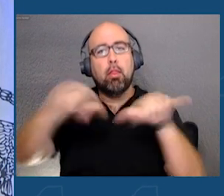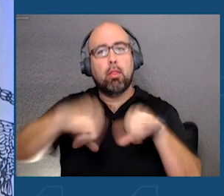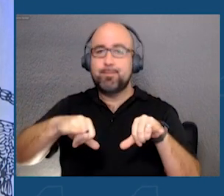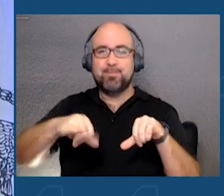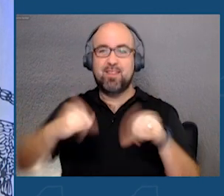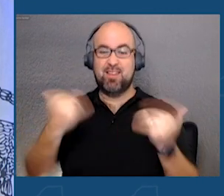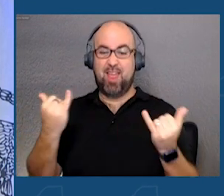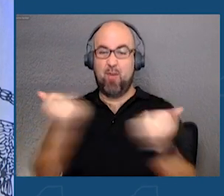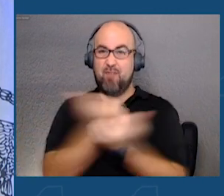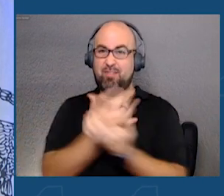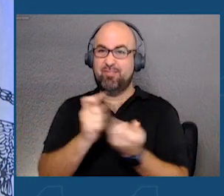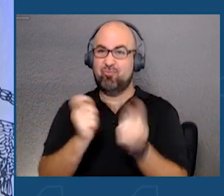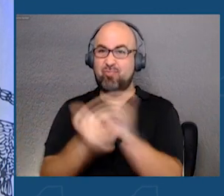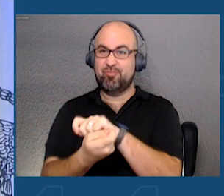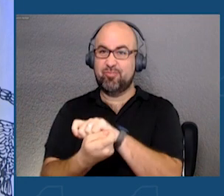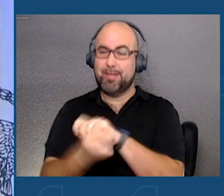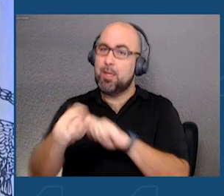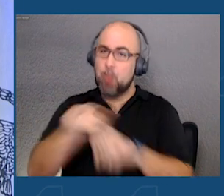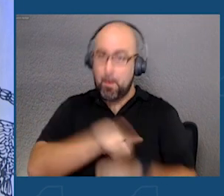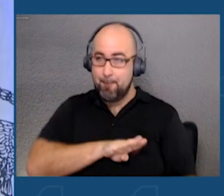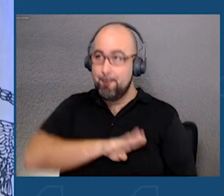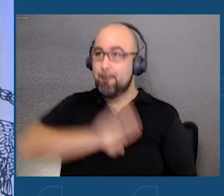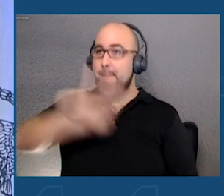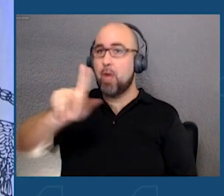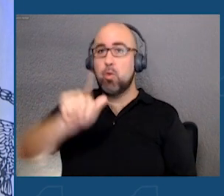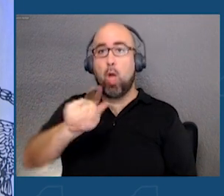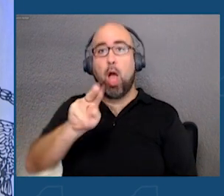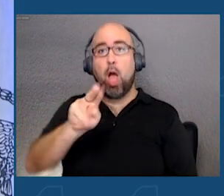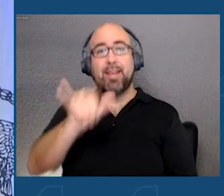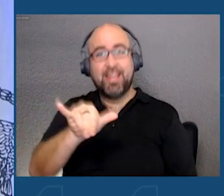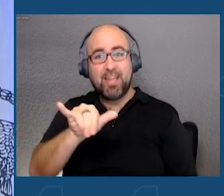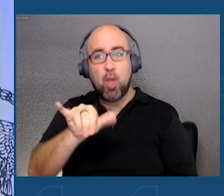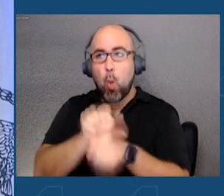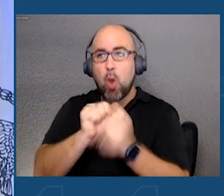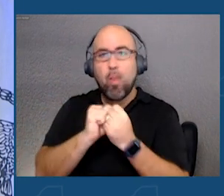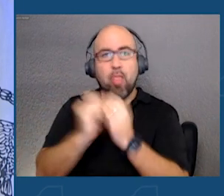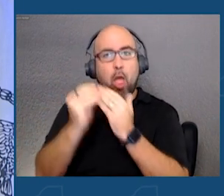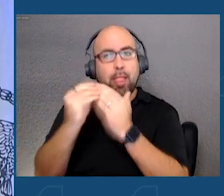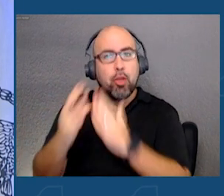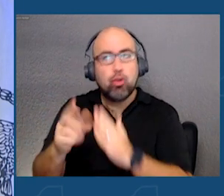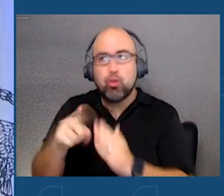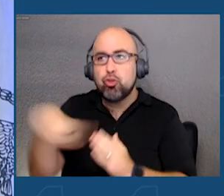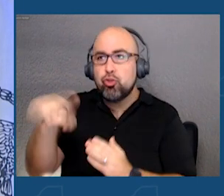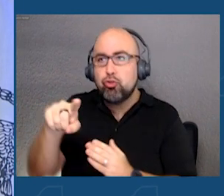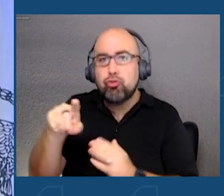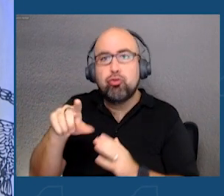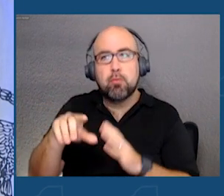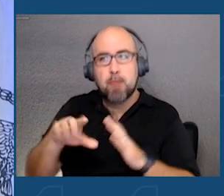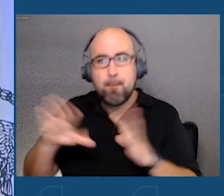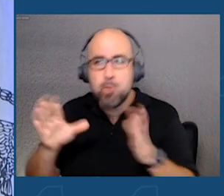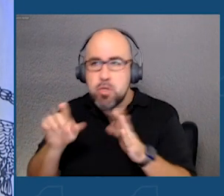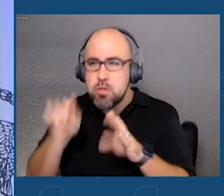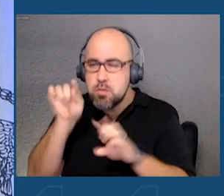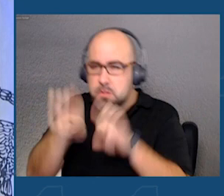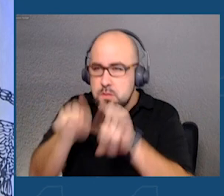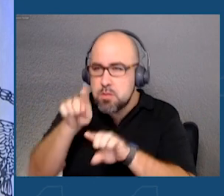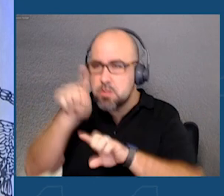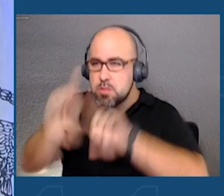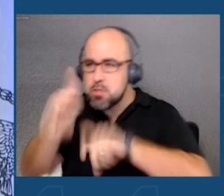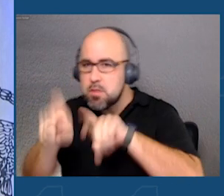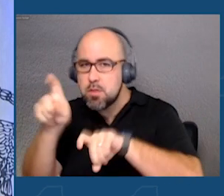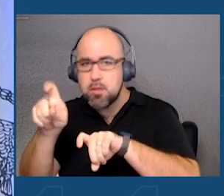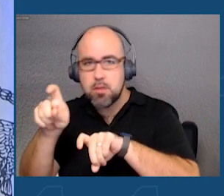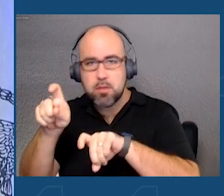go back up to Albany, work with our leaders, push and prod, because